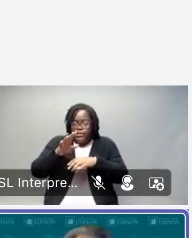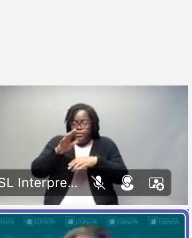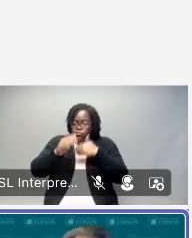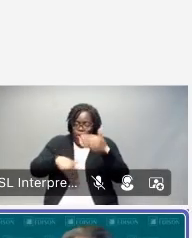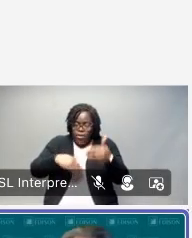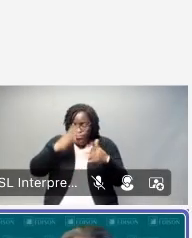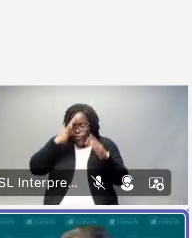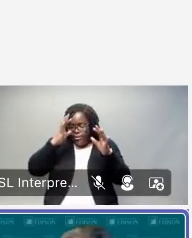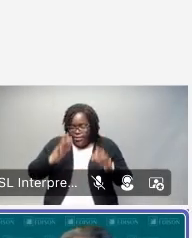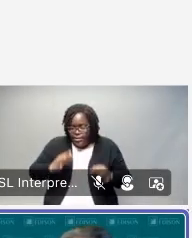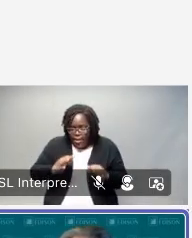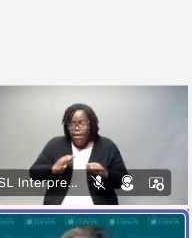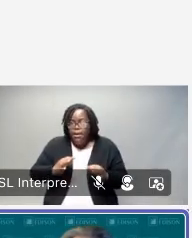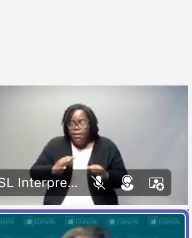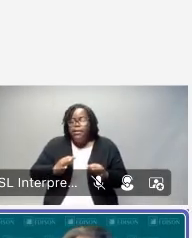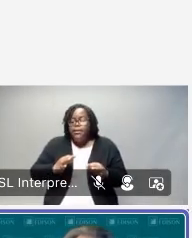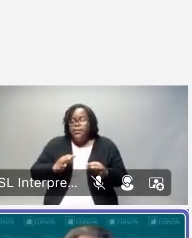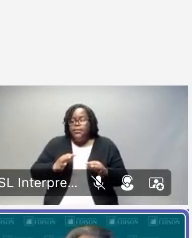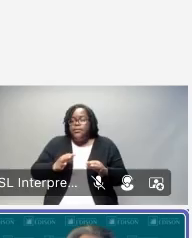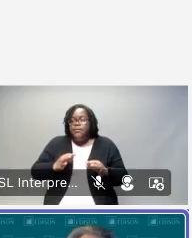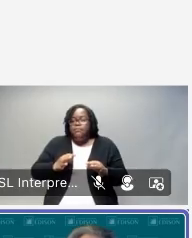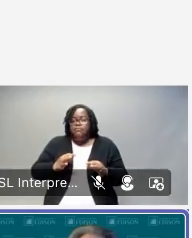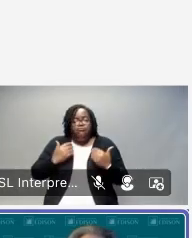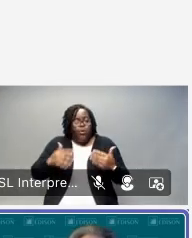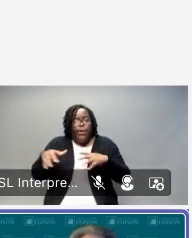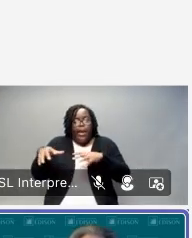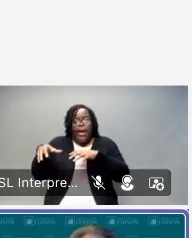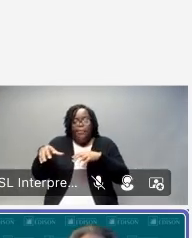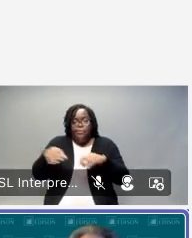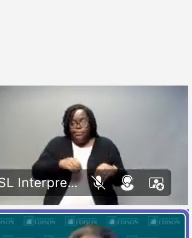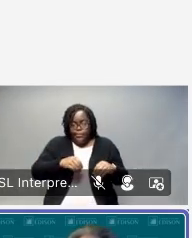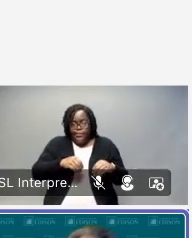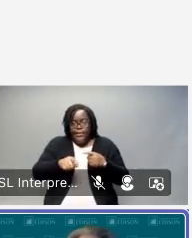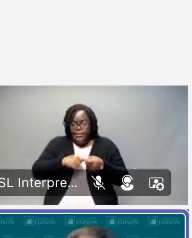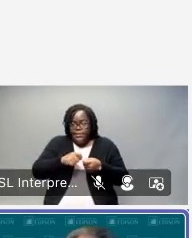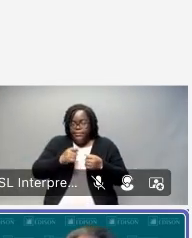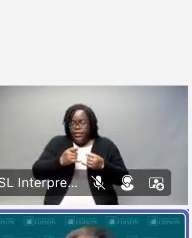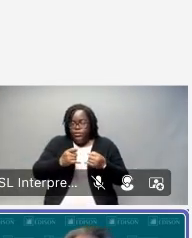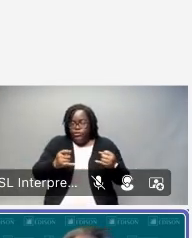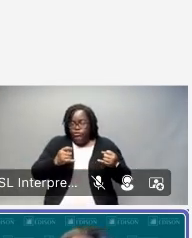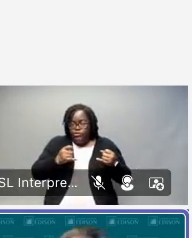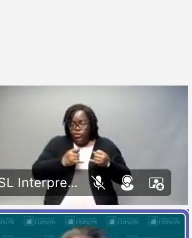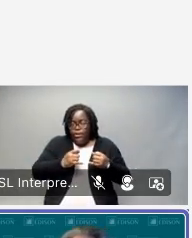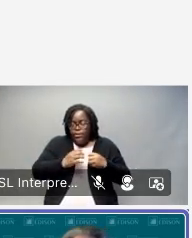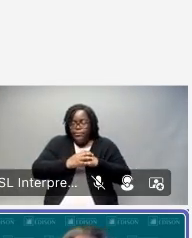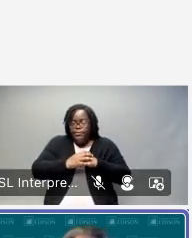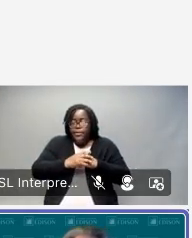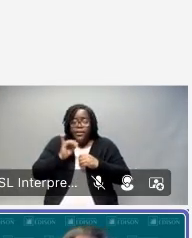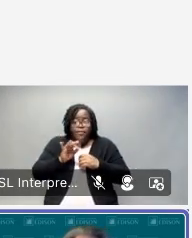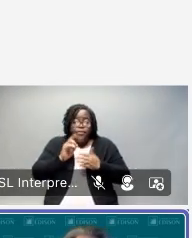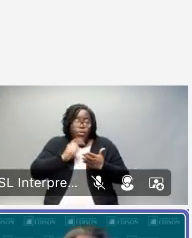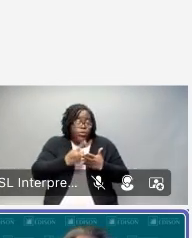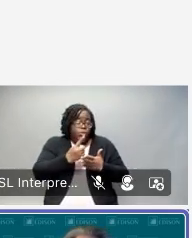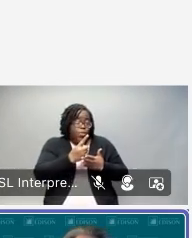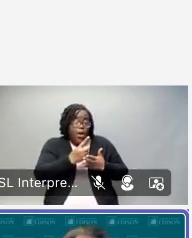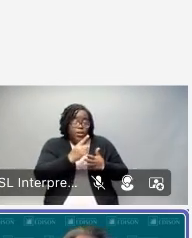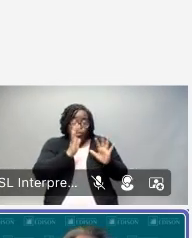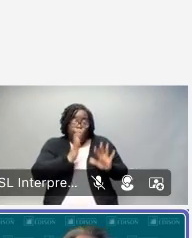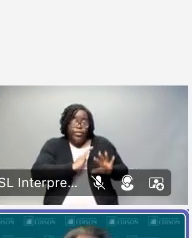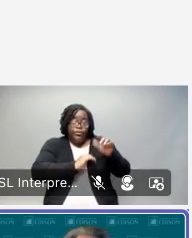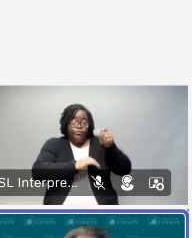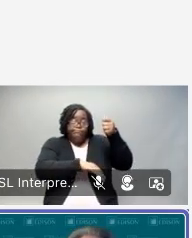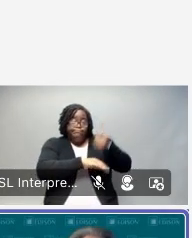to decide to de-energize a circuit. So if you're looking at one weather station